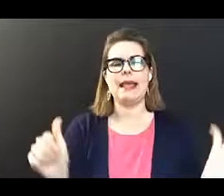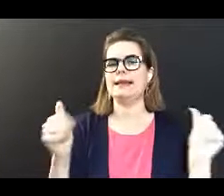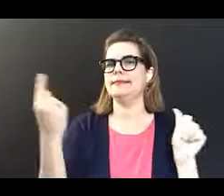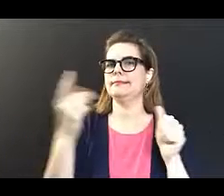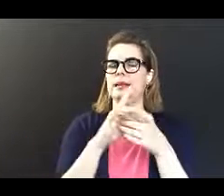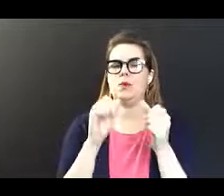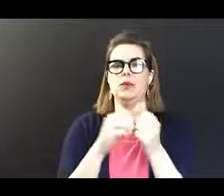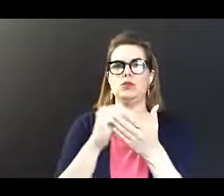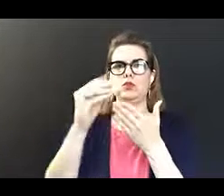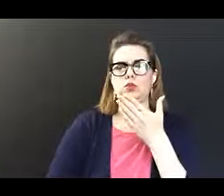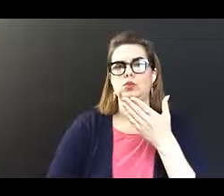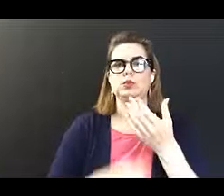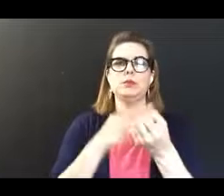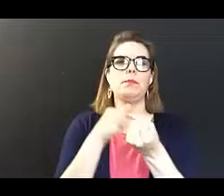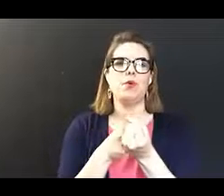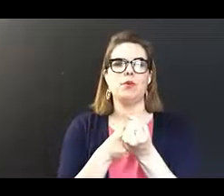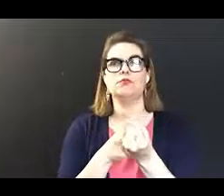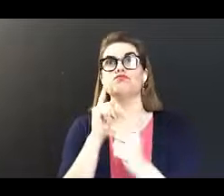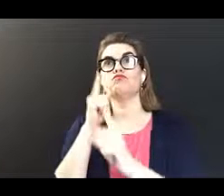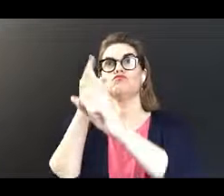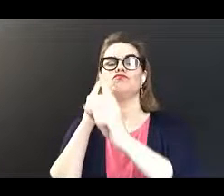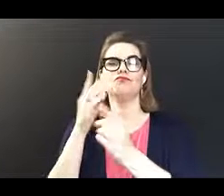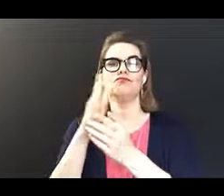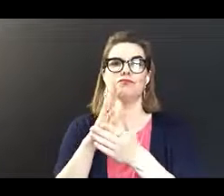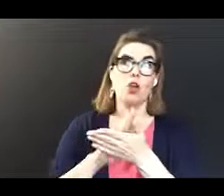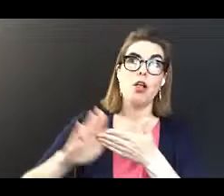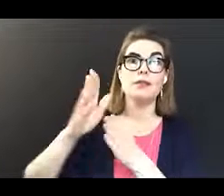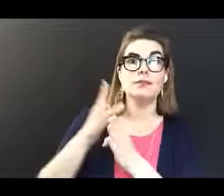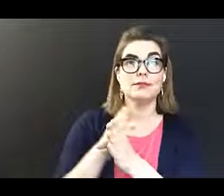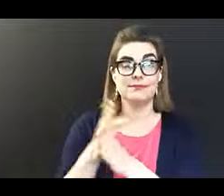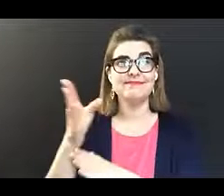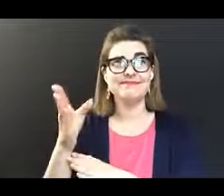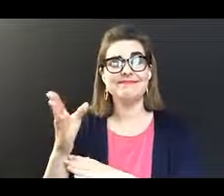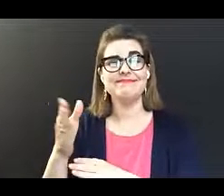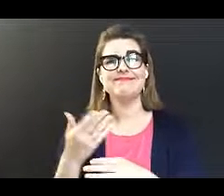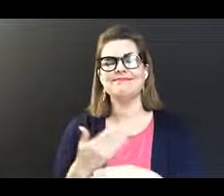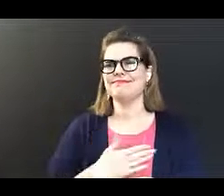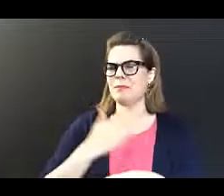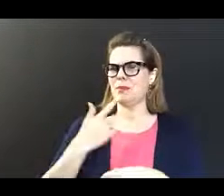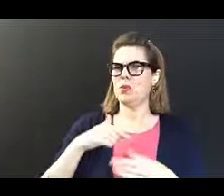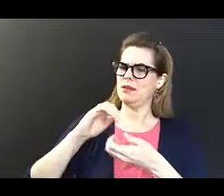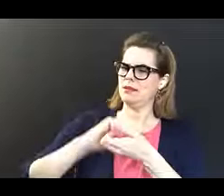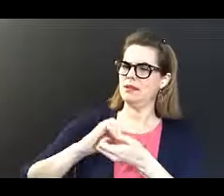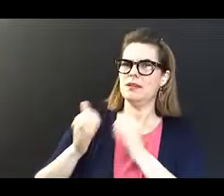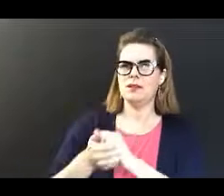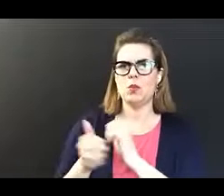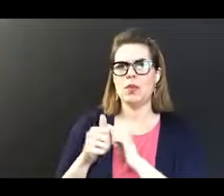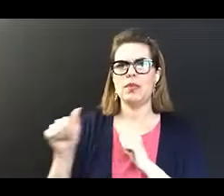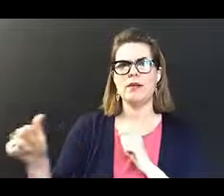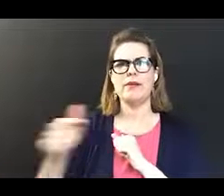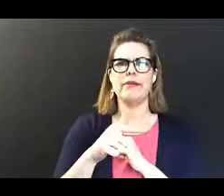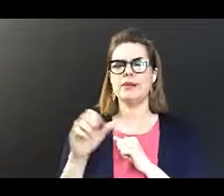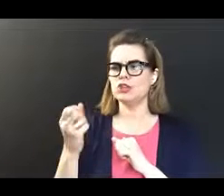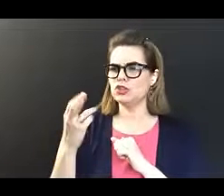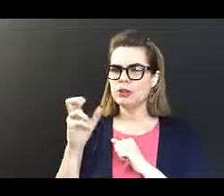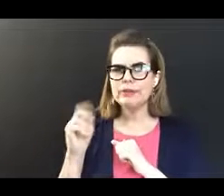journey in preparation for college and career and in partnership. So we really appreciate our partnership, with Sharon and kind of the things